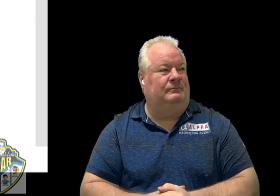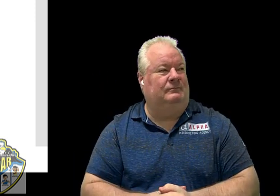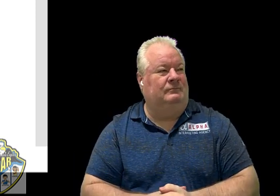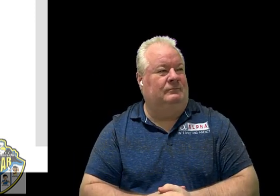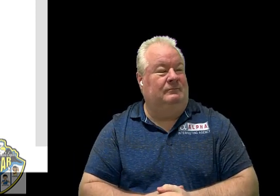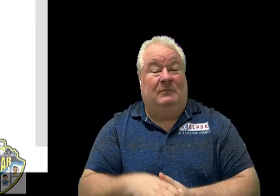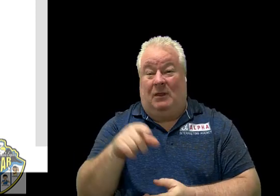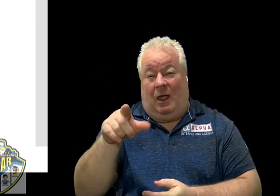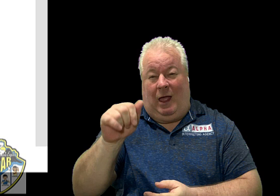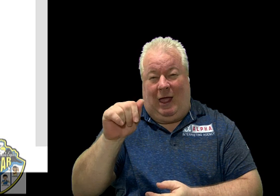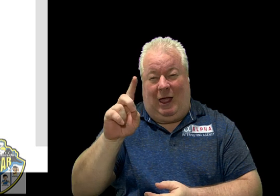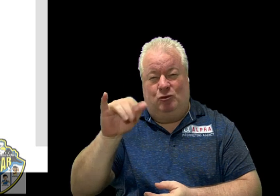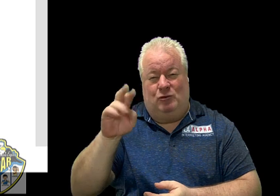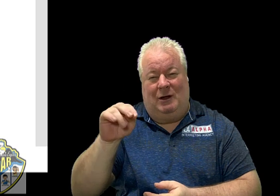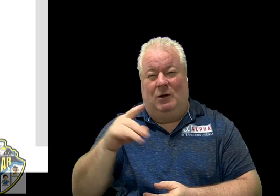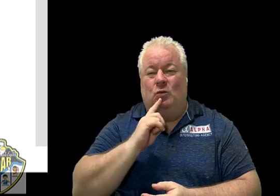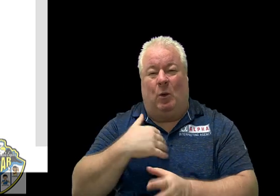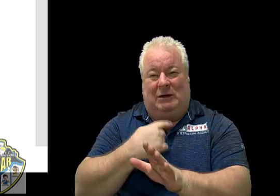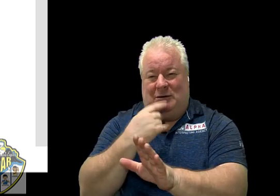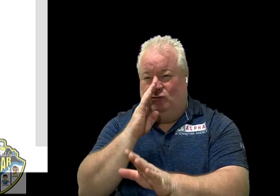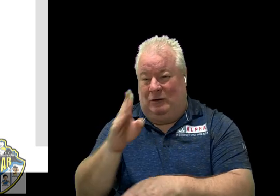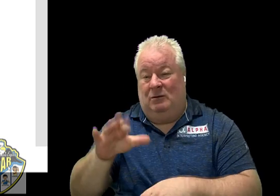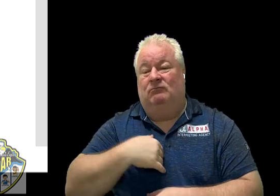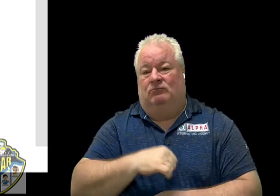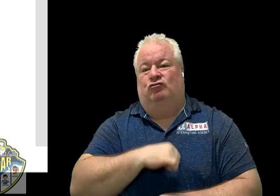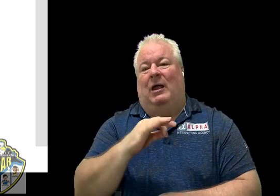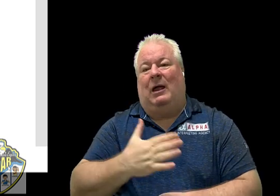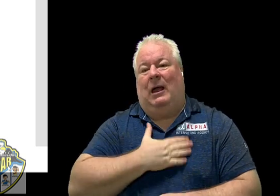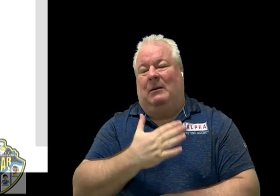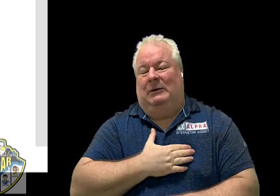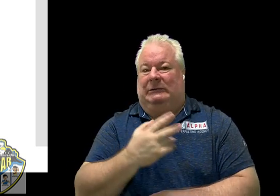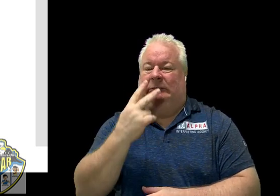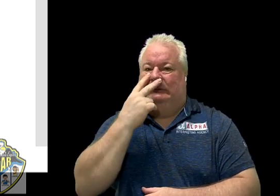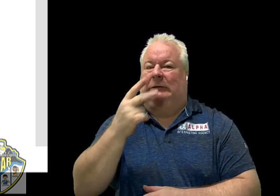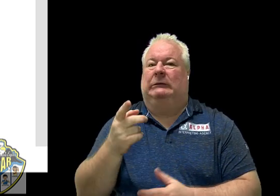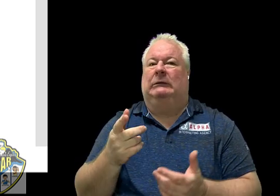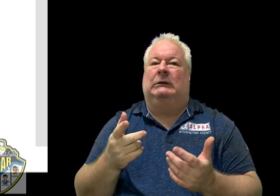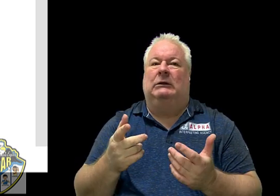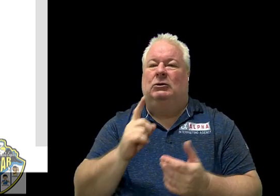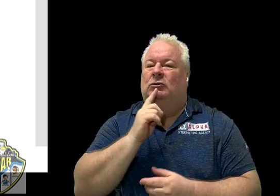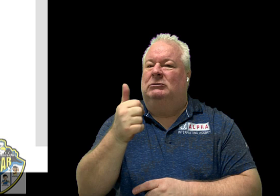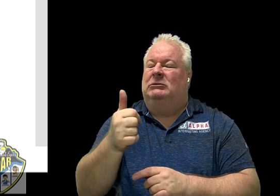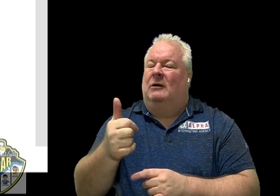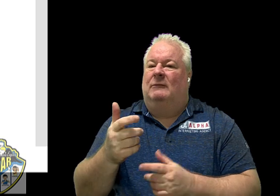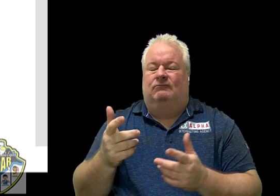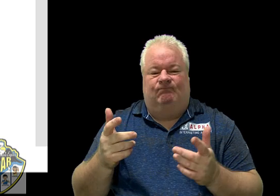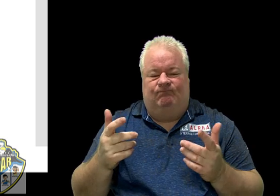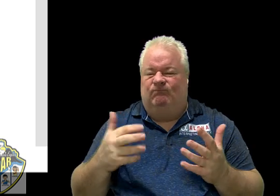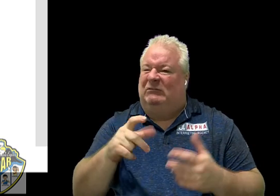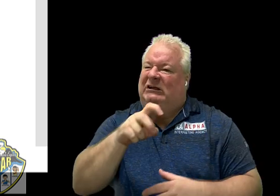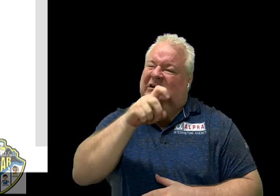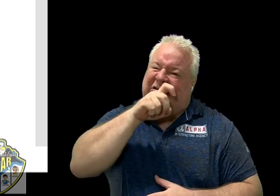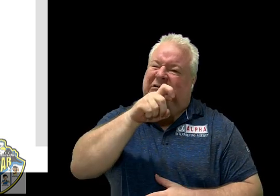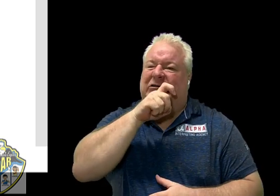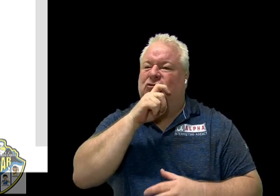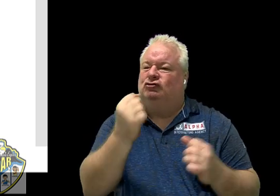And Adrian, I just need to say how proud I am and how happy I am to see you really being Eagle strong.